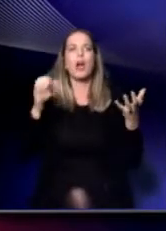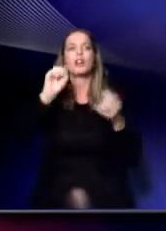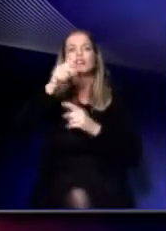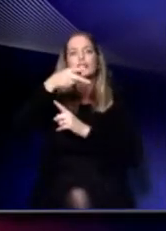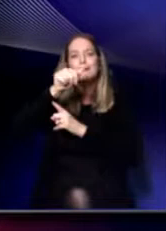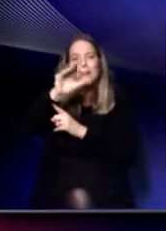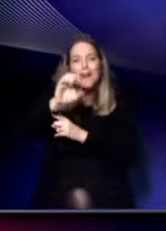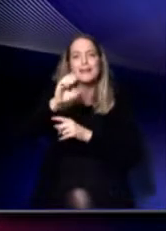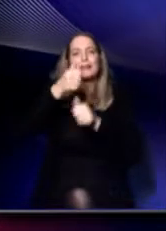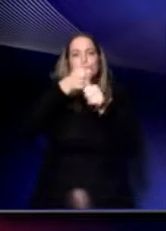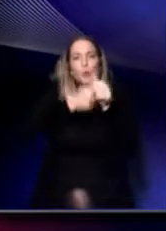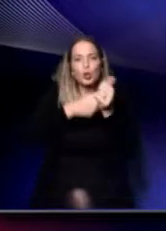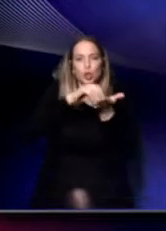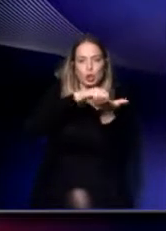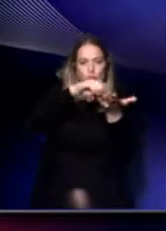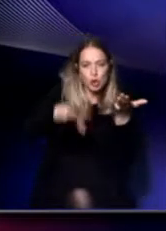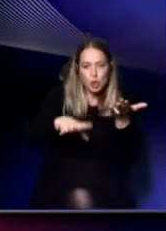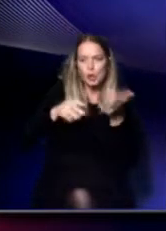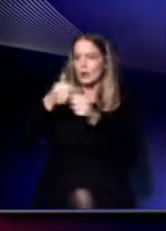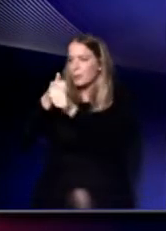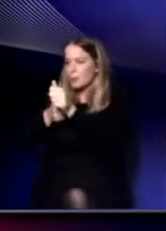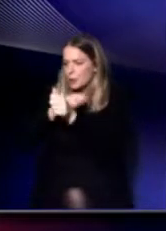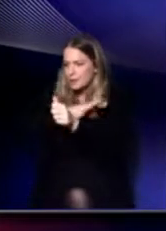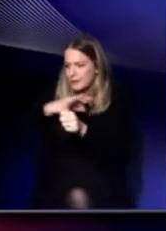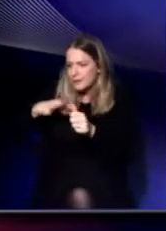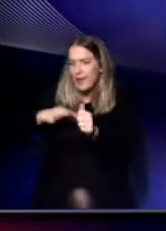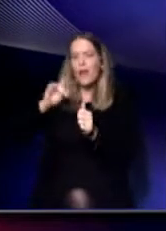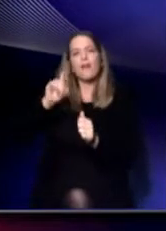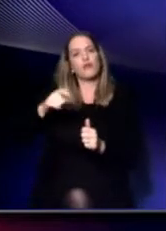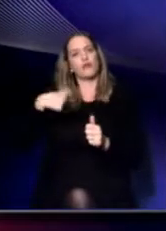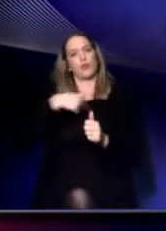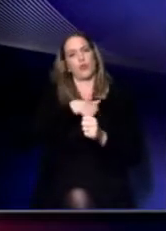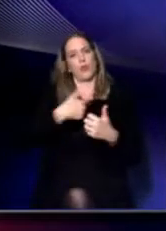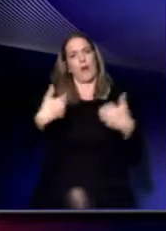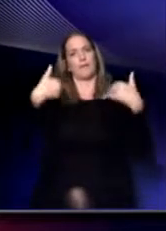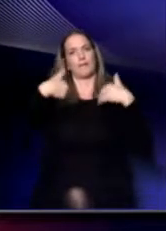per student and per staff should we have.